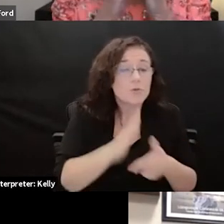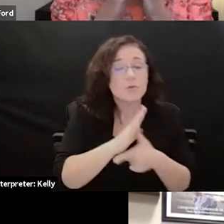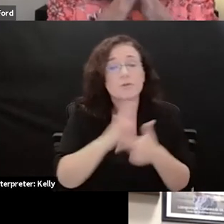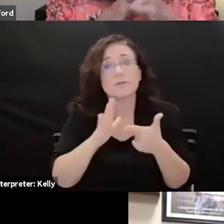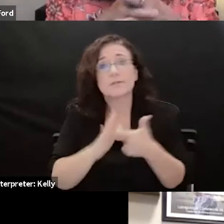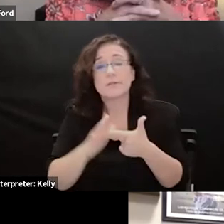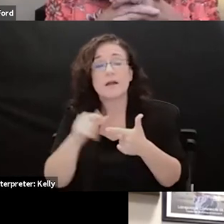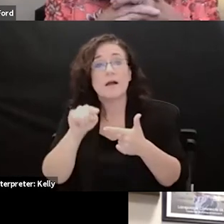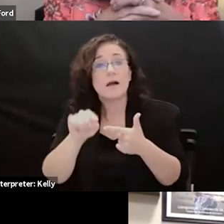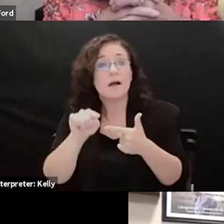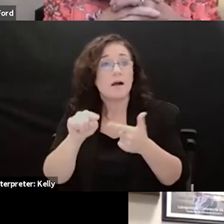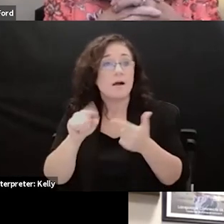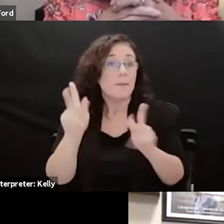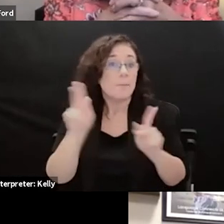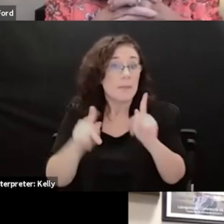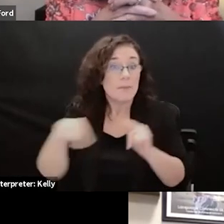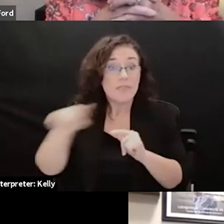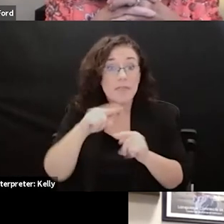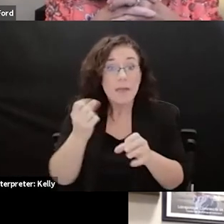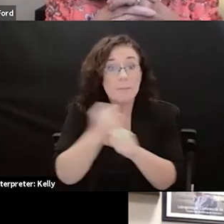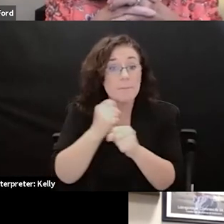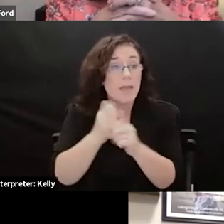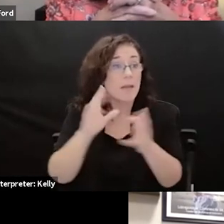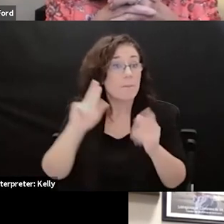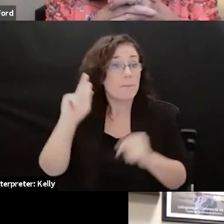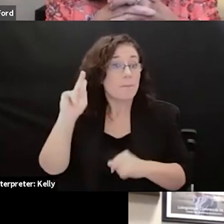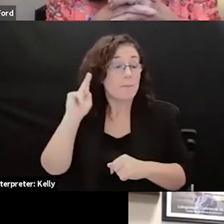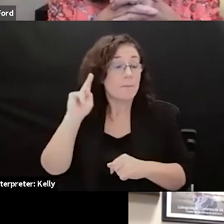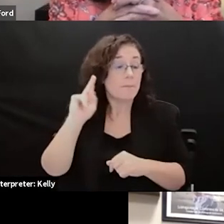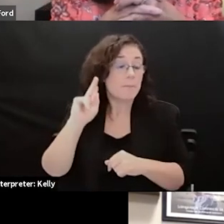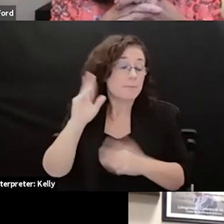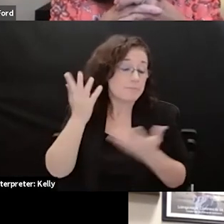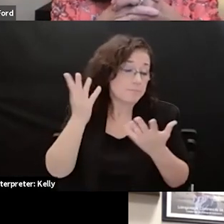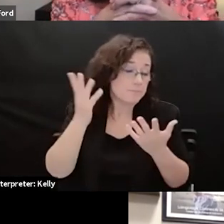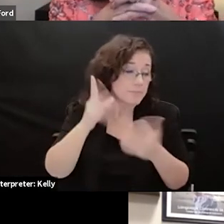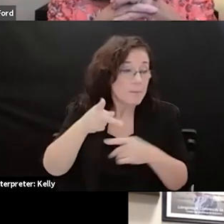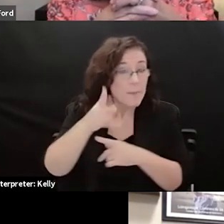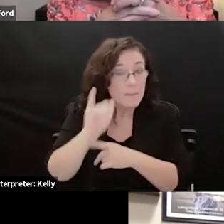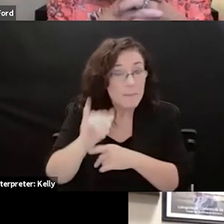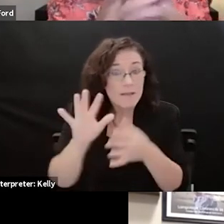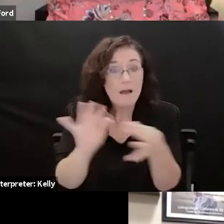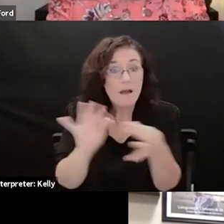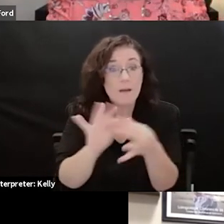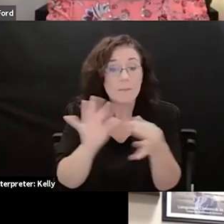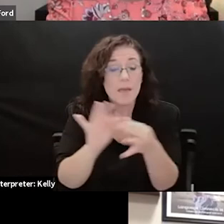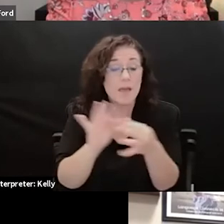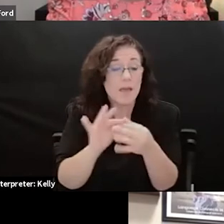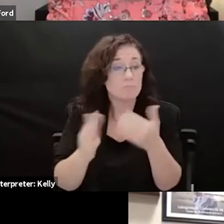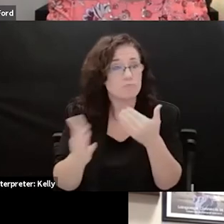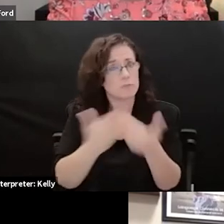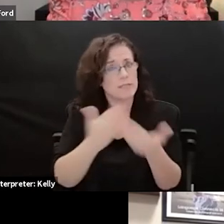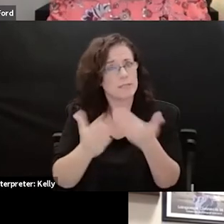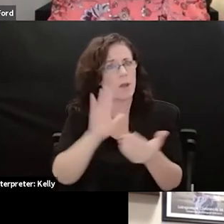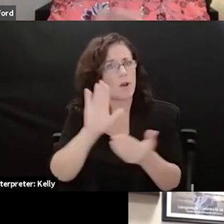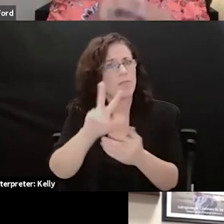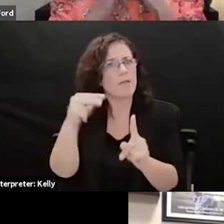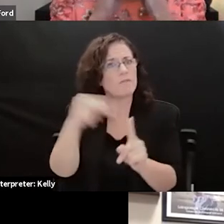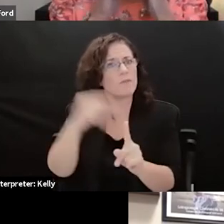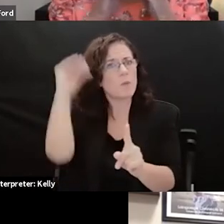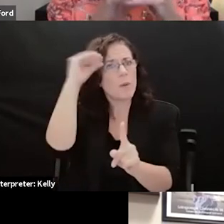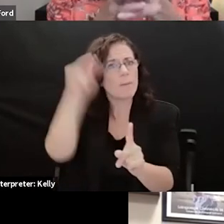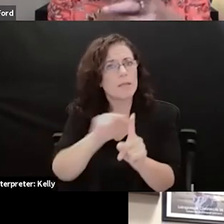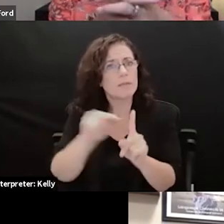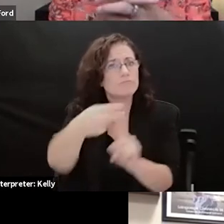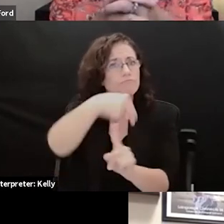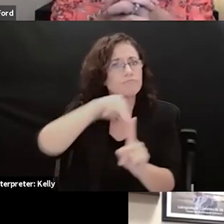folks that make public comment you know everyone regardless of their viewpoint the more you